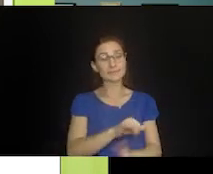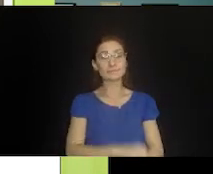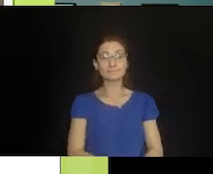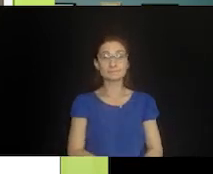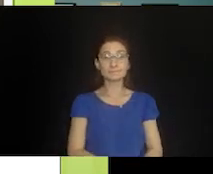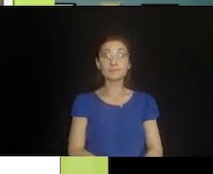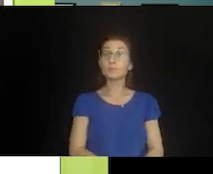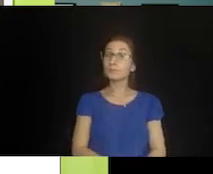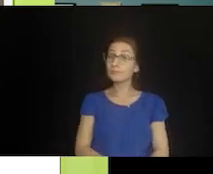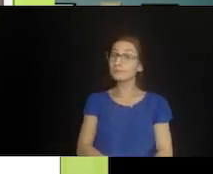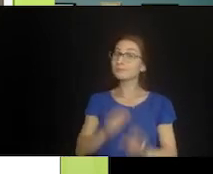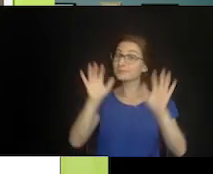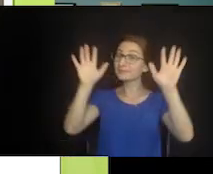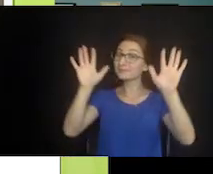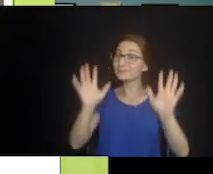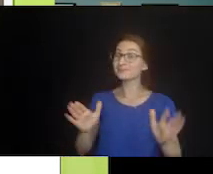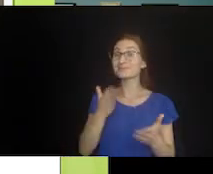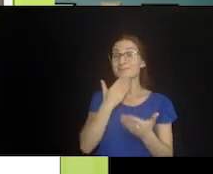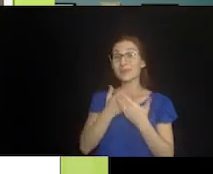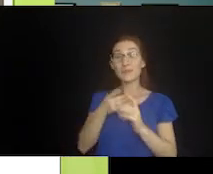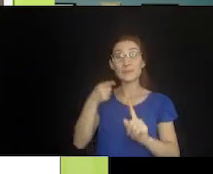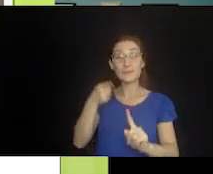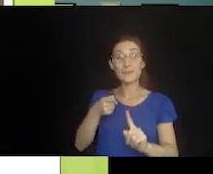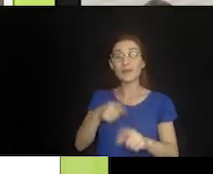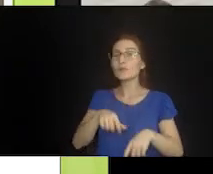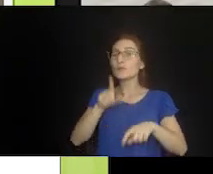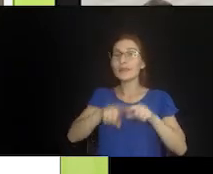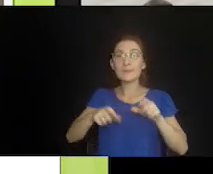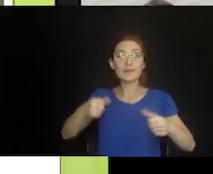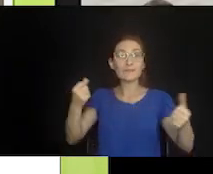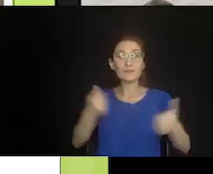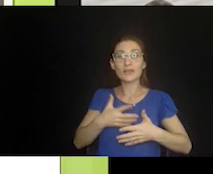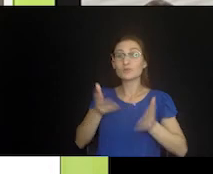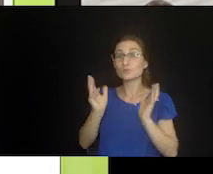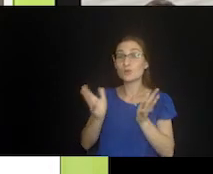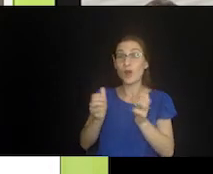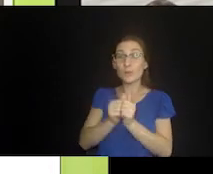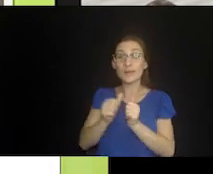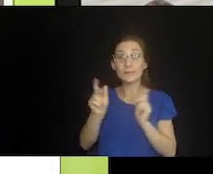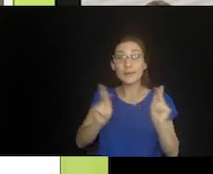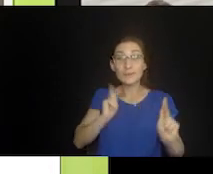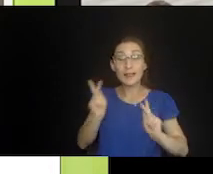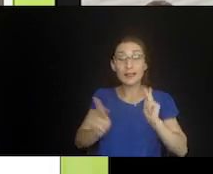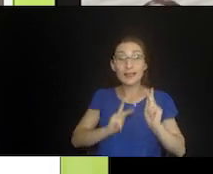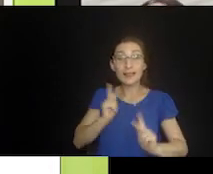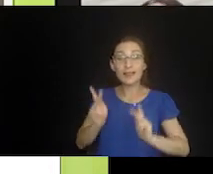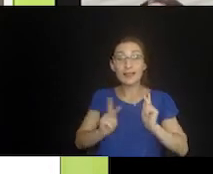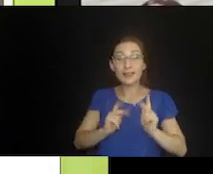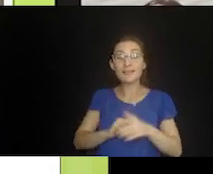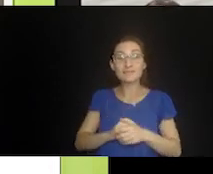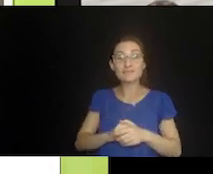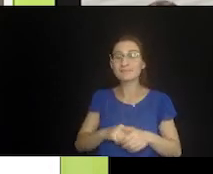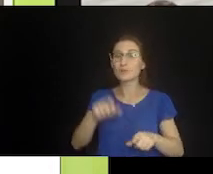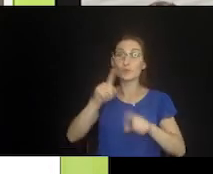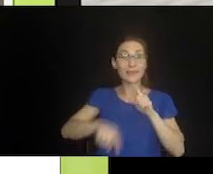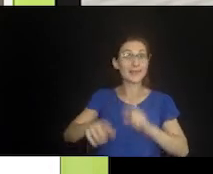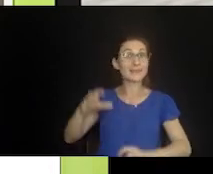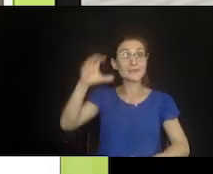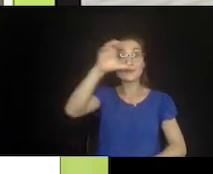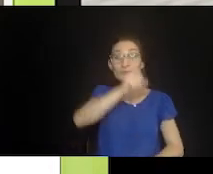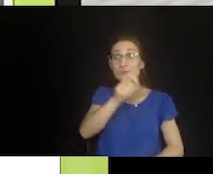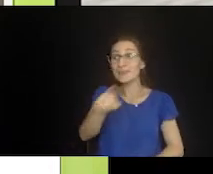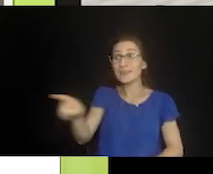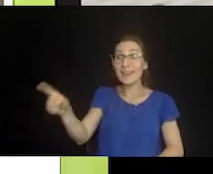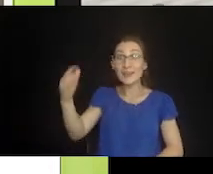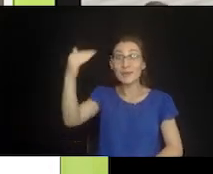I helped them with that. That's great. And that brings up a good point. You can't be afraid to talk to people about what you're